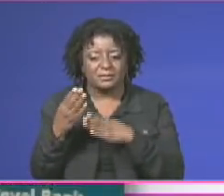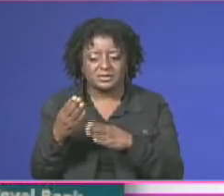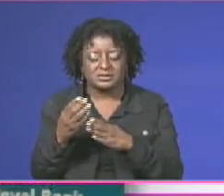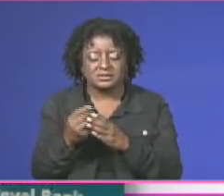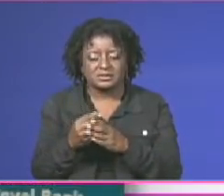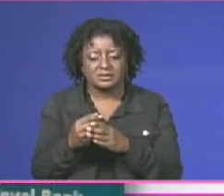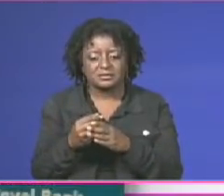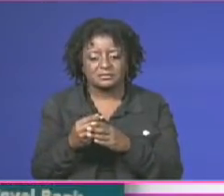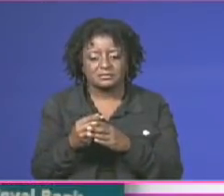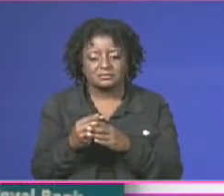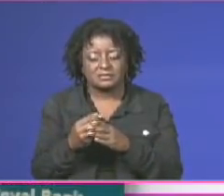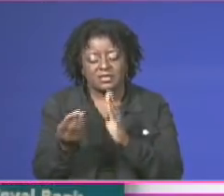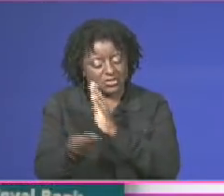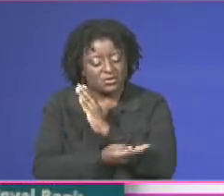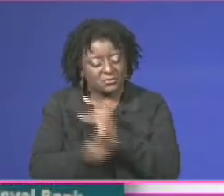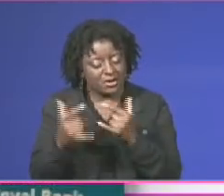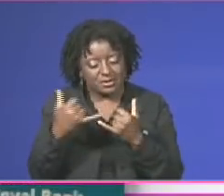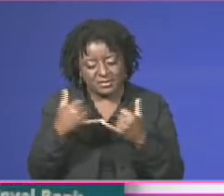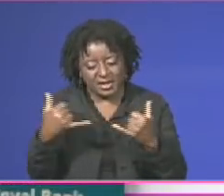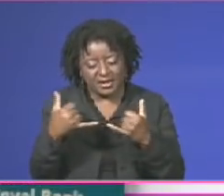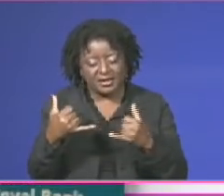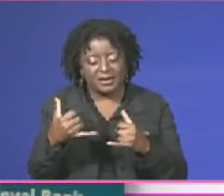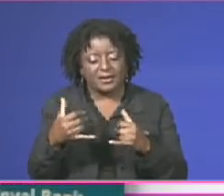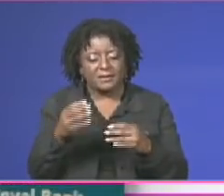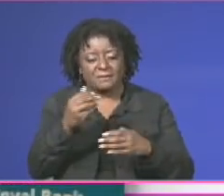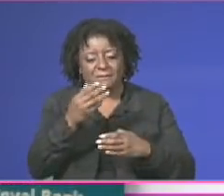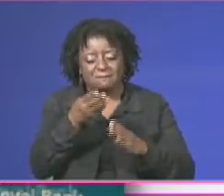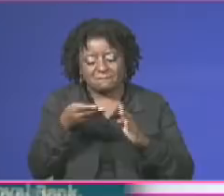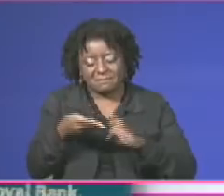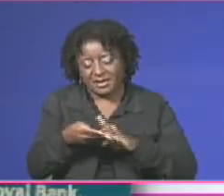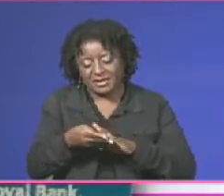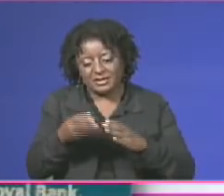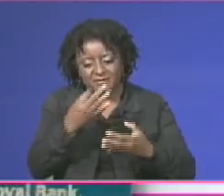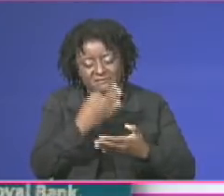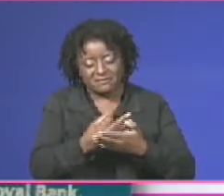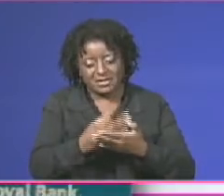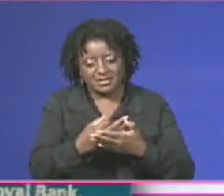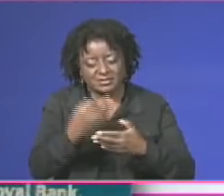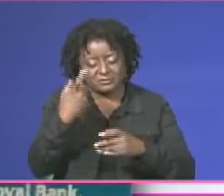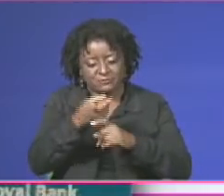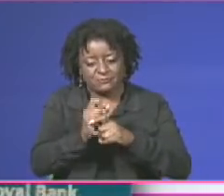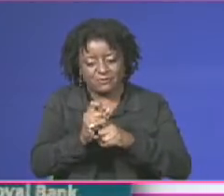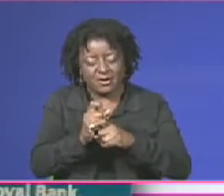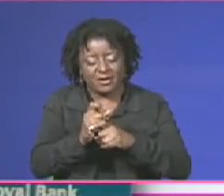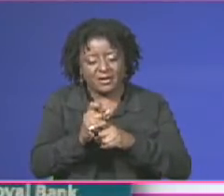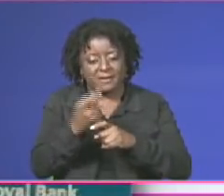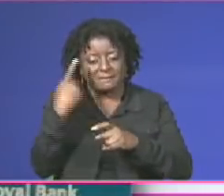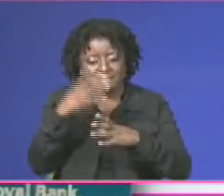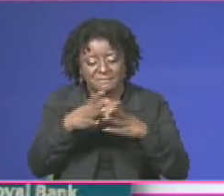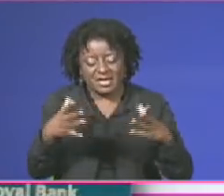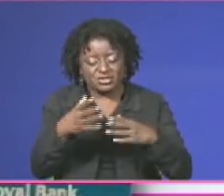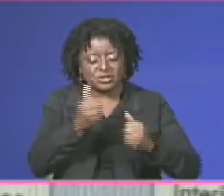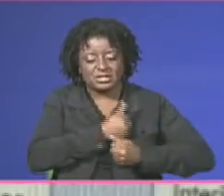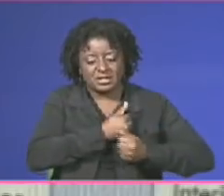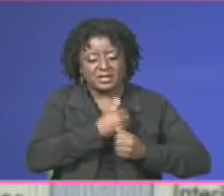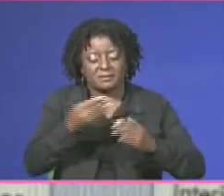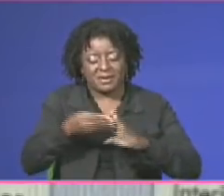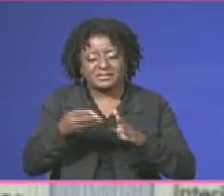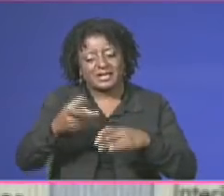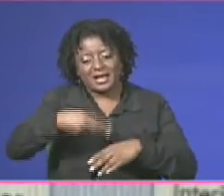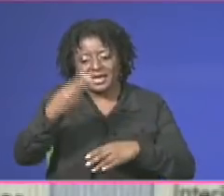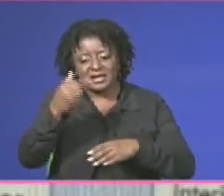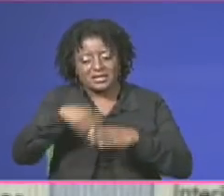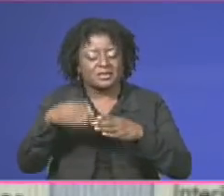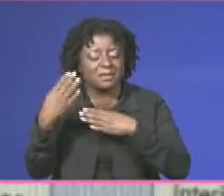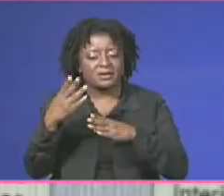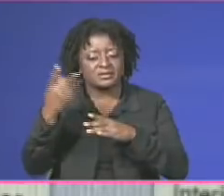The bottom line, banking fees for the major Canadian banks are higher in the Bahamas than anywhere else. For example, for a